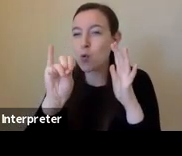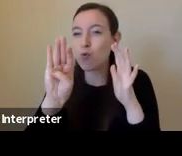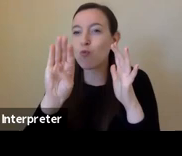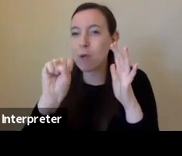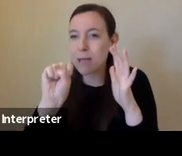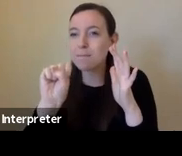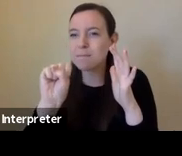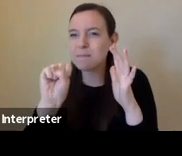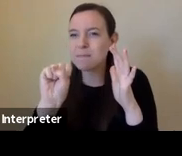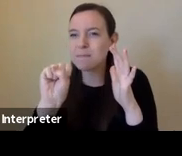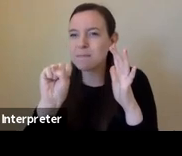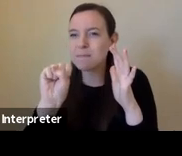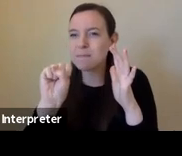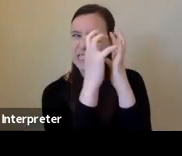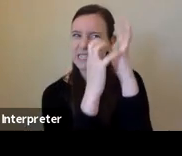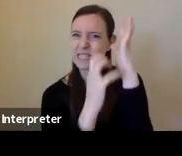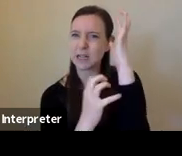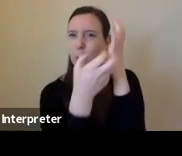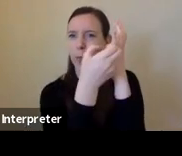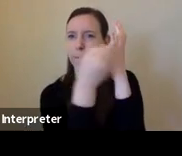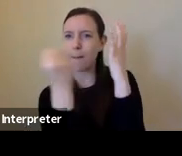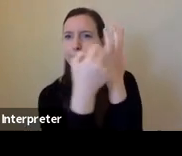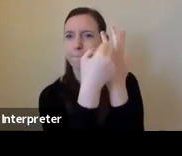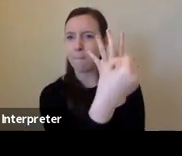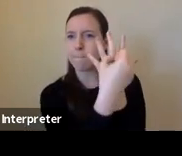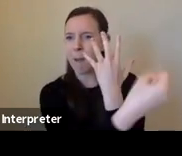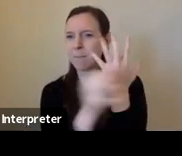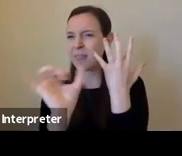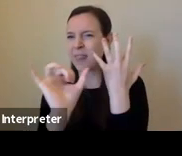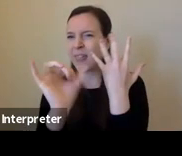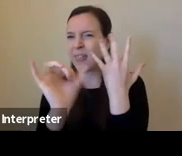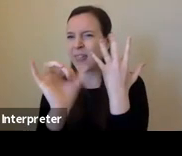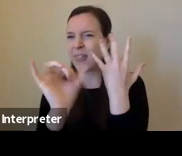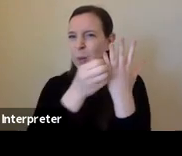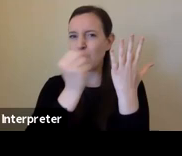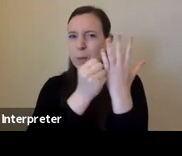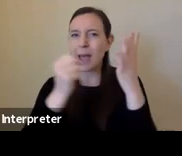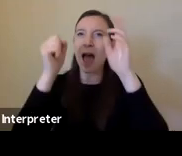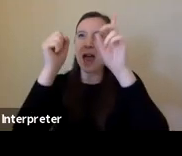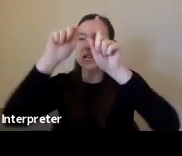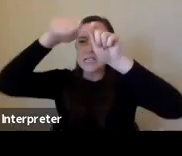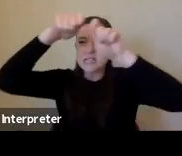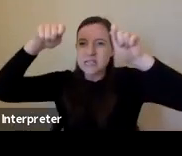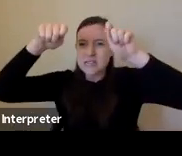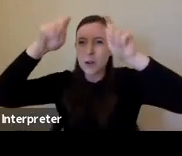They got everything all sound, and it looks really good. So really happy about that. And that's